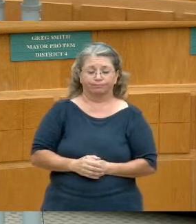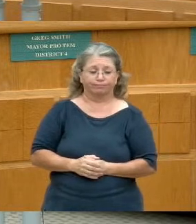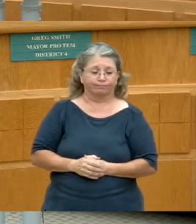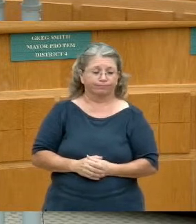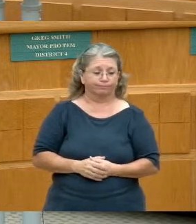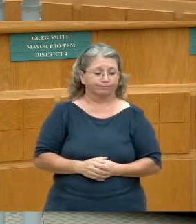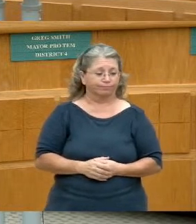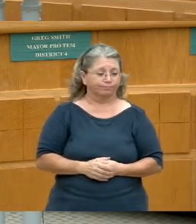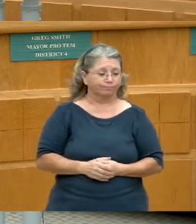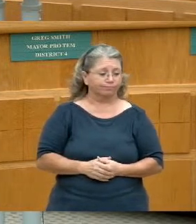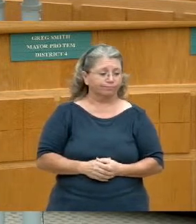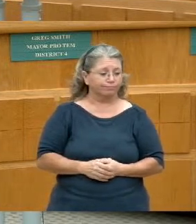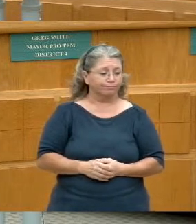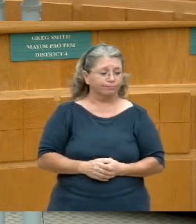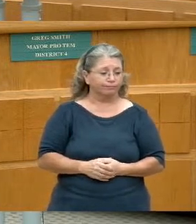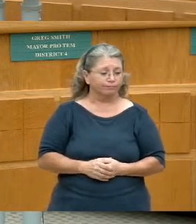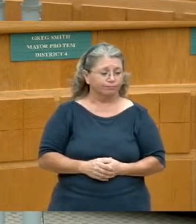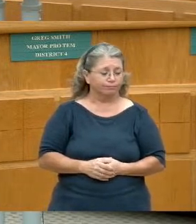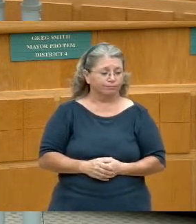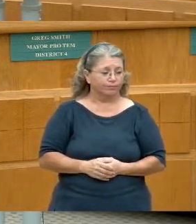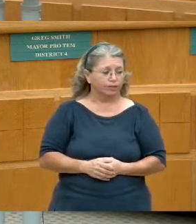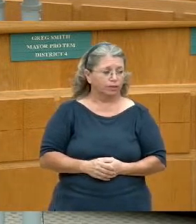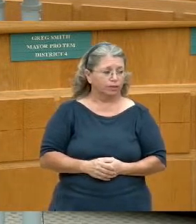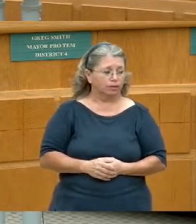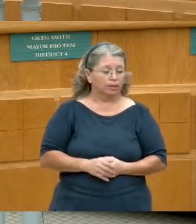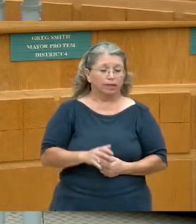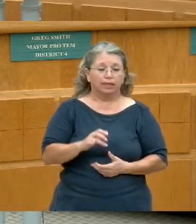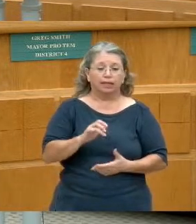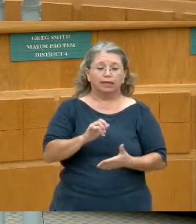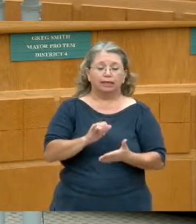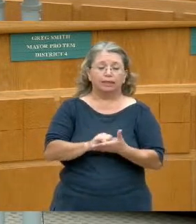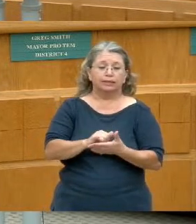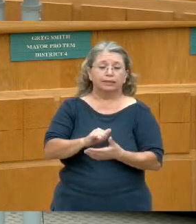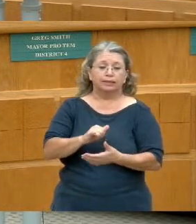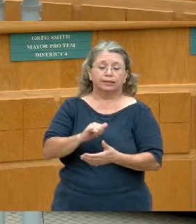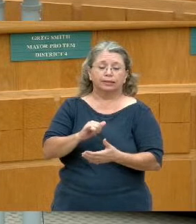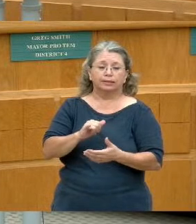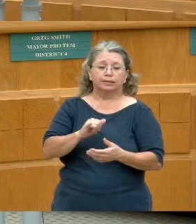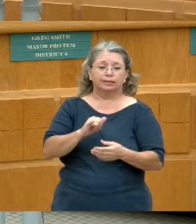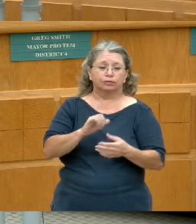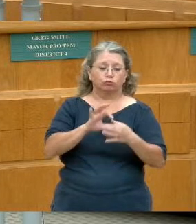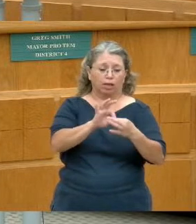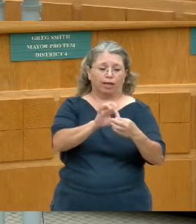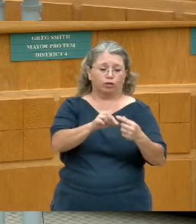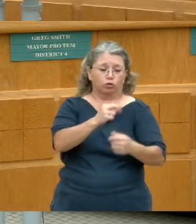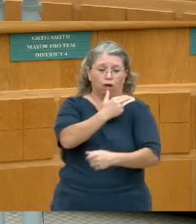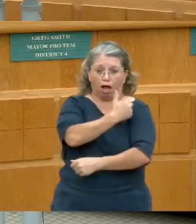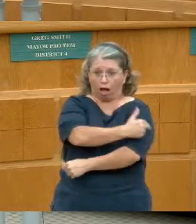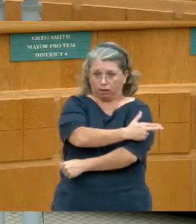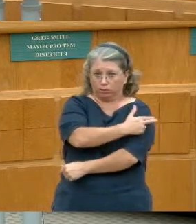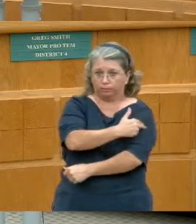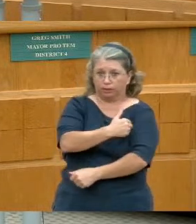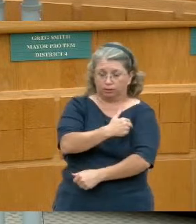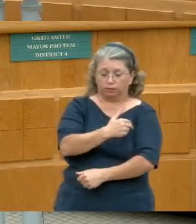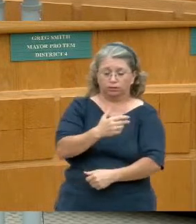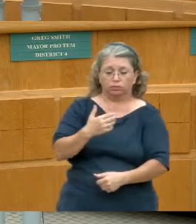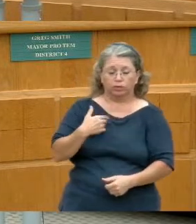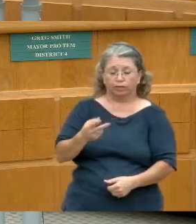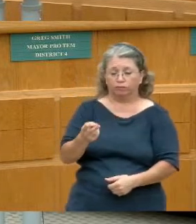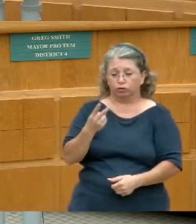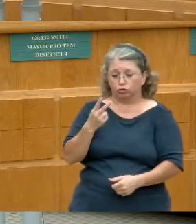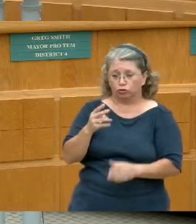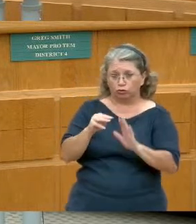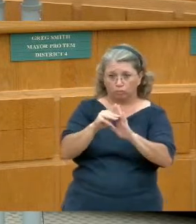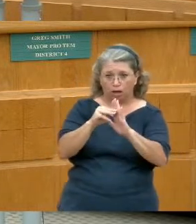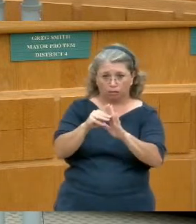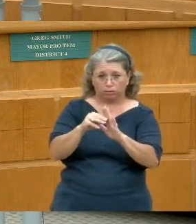This is an outcome for the hospitalizations projected from a different model that we're running. So we have two epidemiological models that you'll